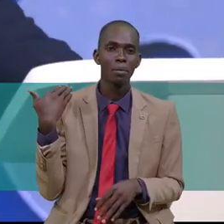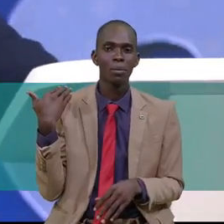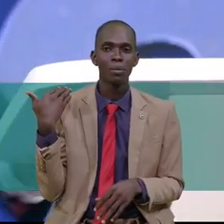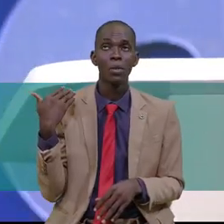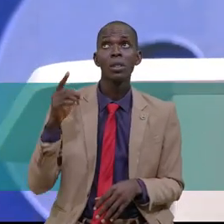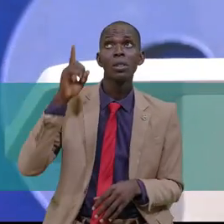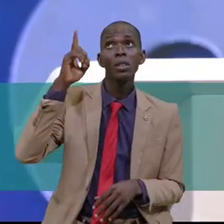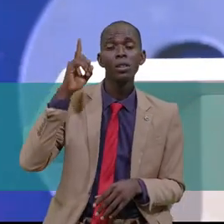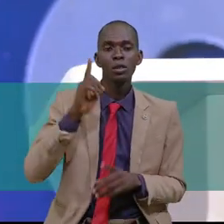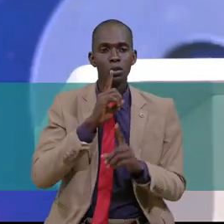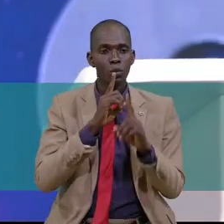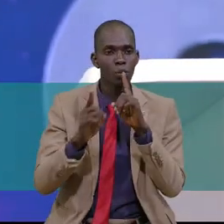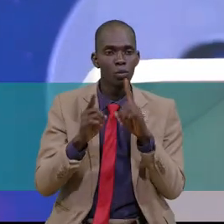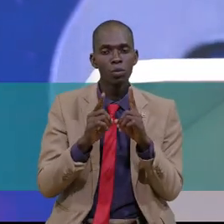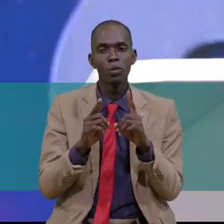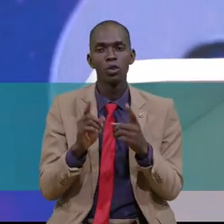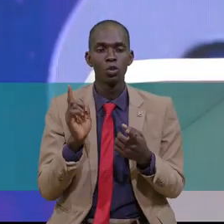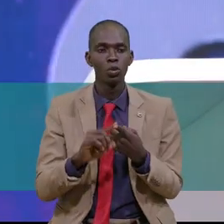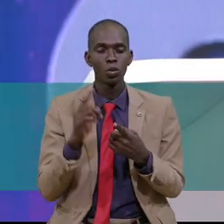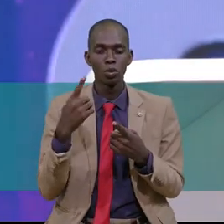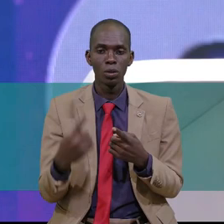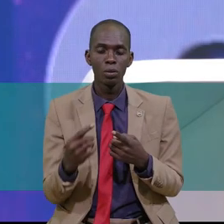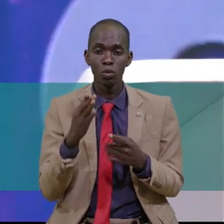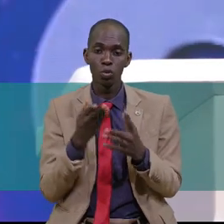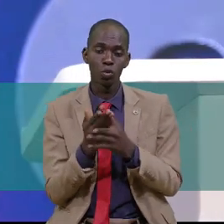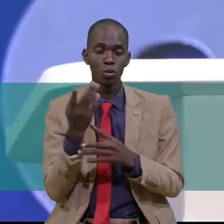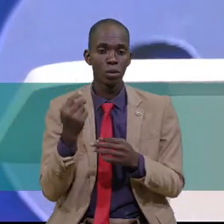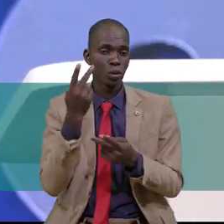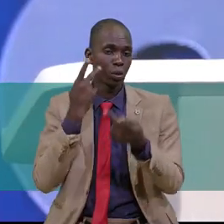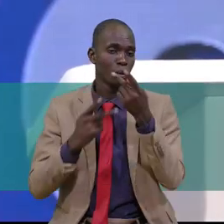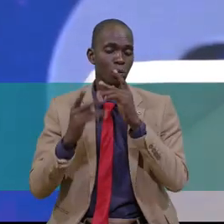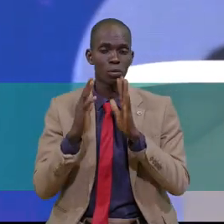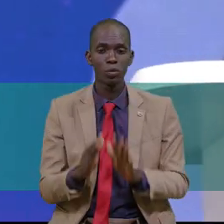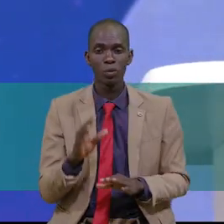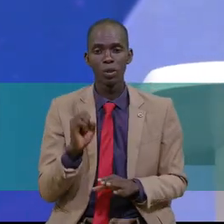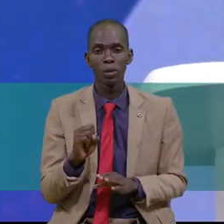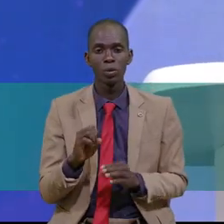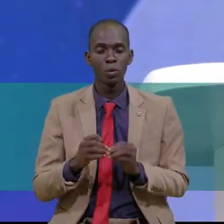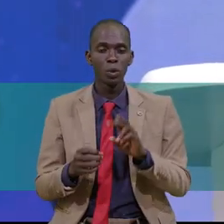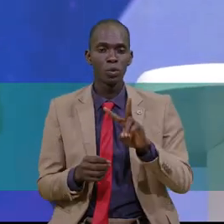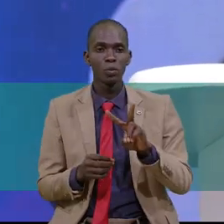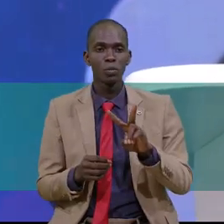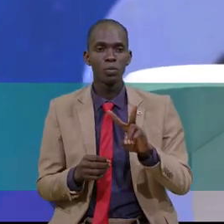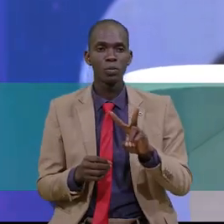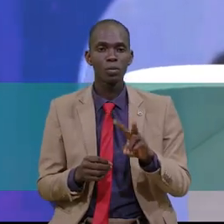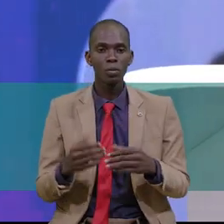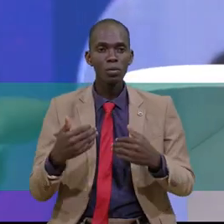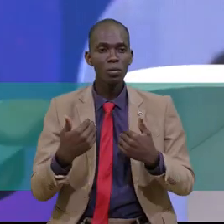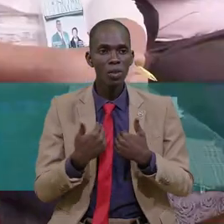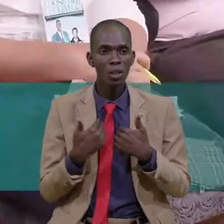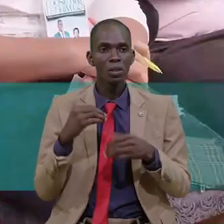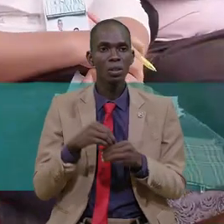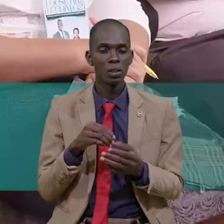spoke by the prophets. Look at verse 2. It says, as in these last